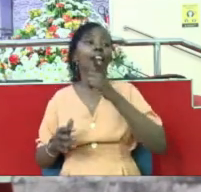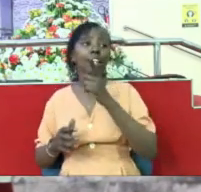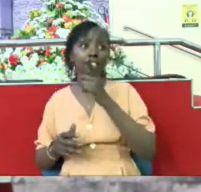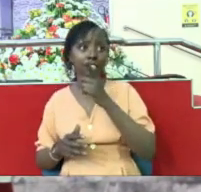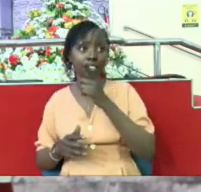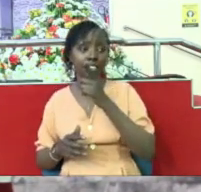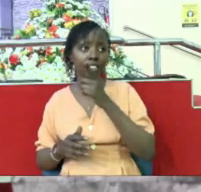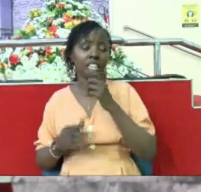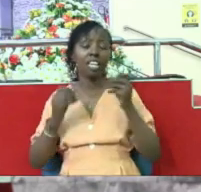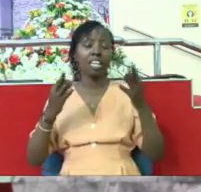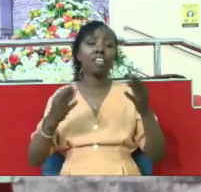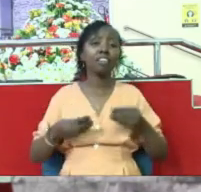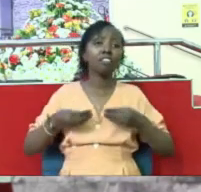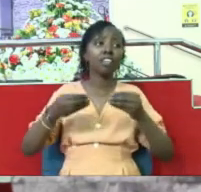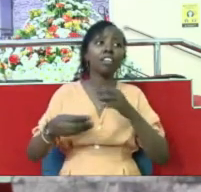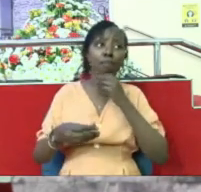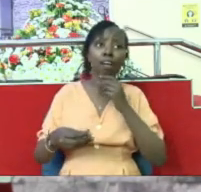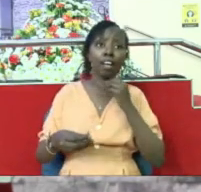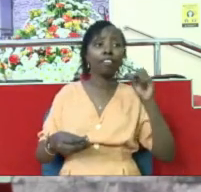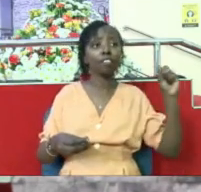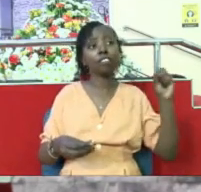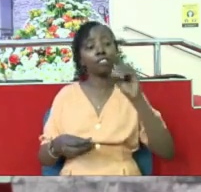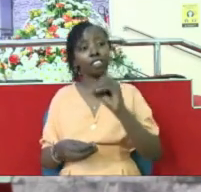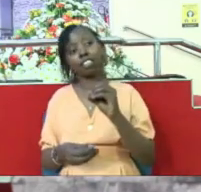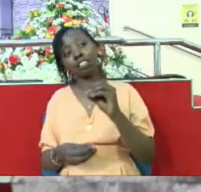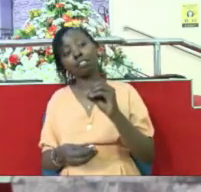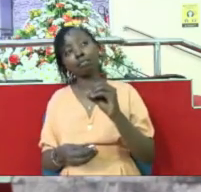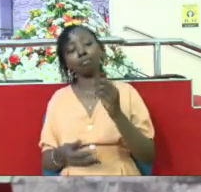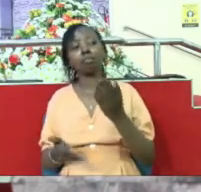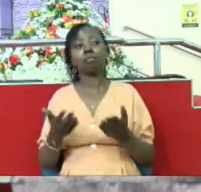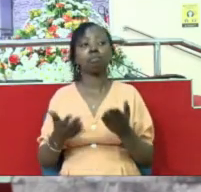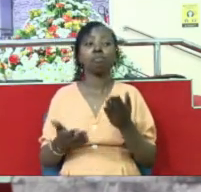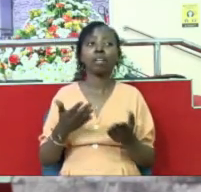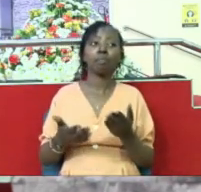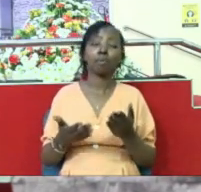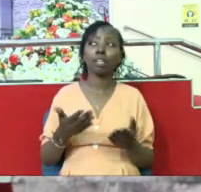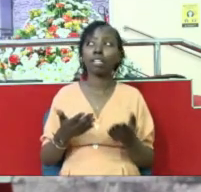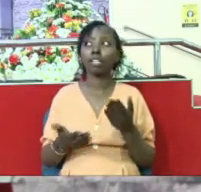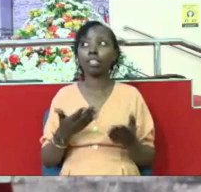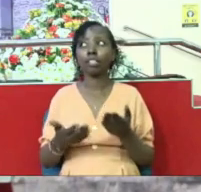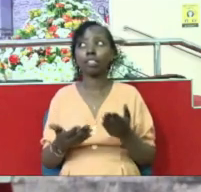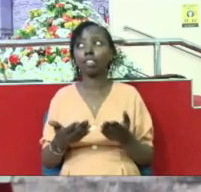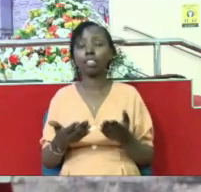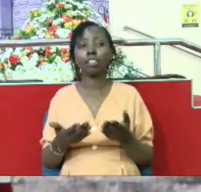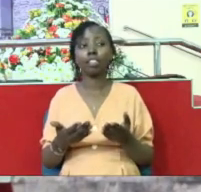hiyo hiyo wacha usipatie. When you give a man. Wanaume